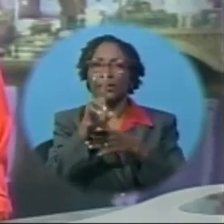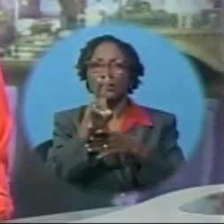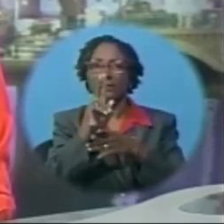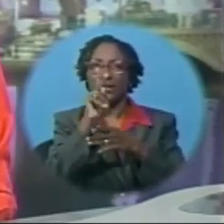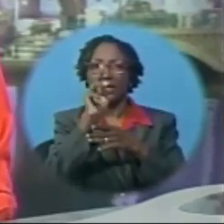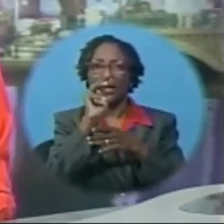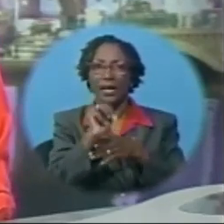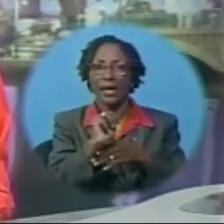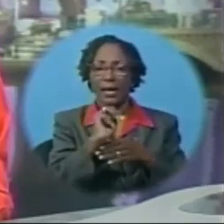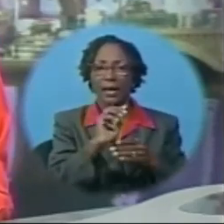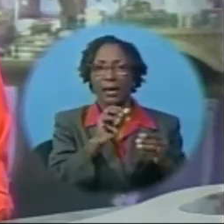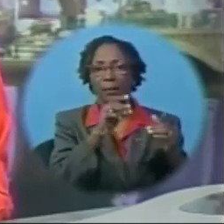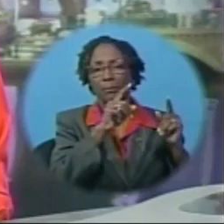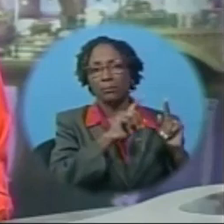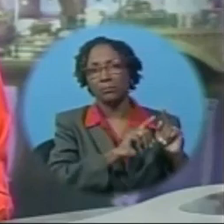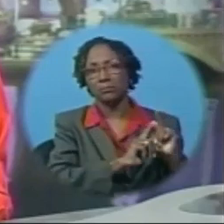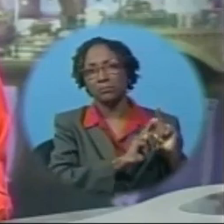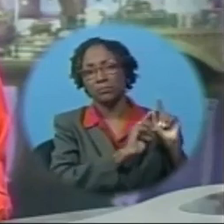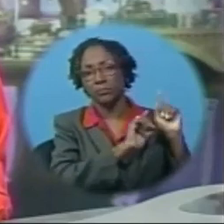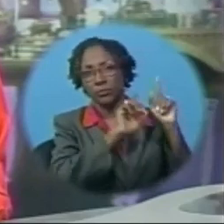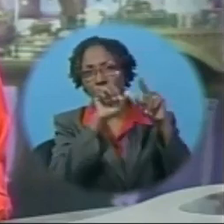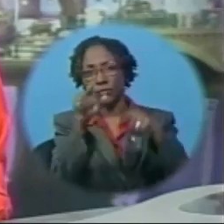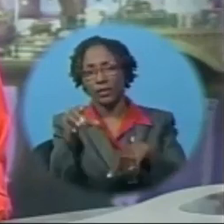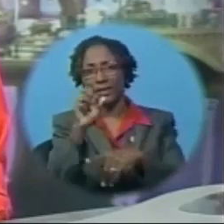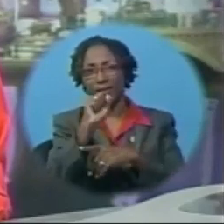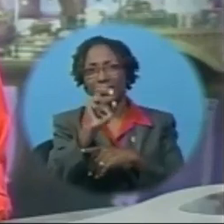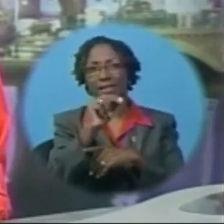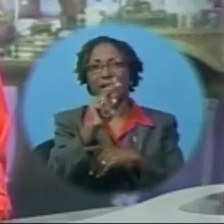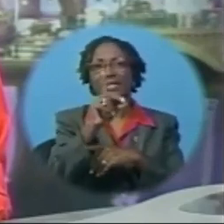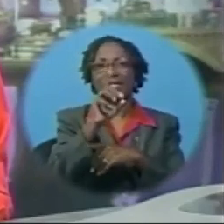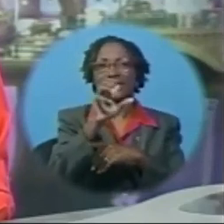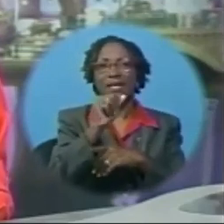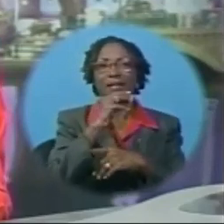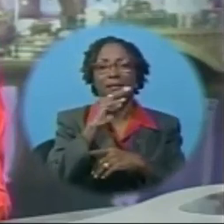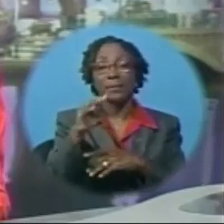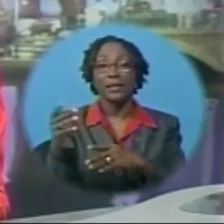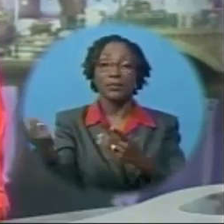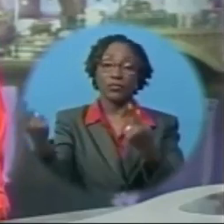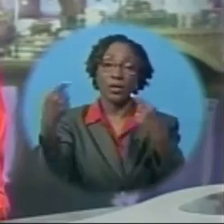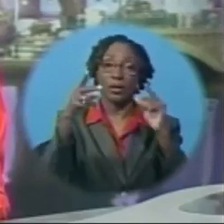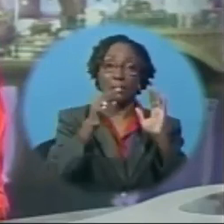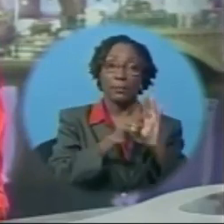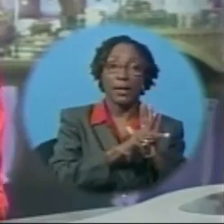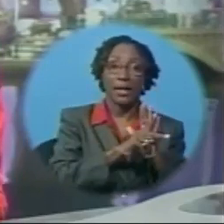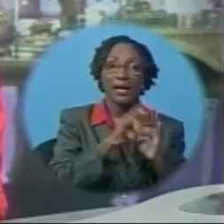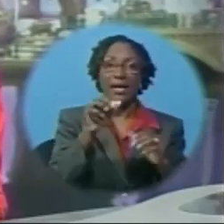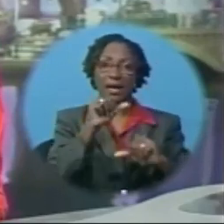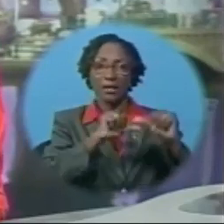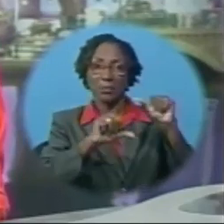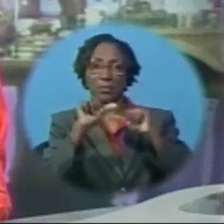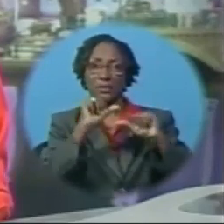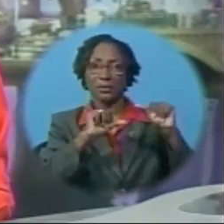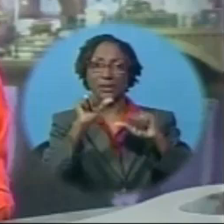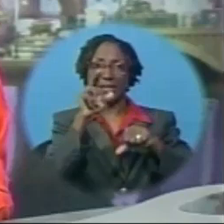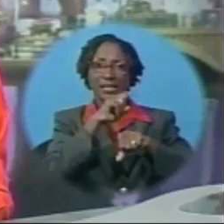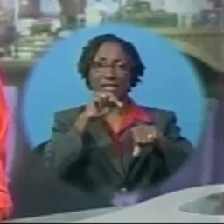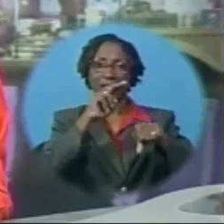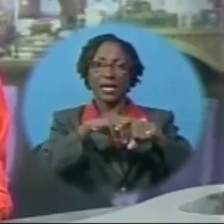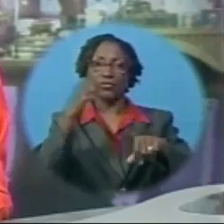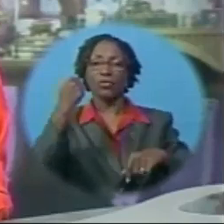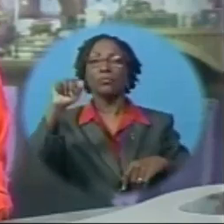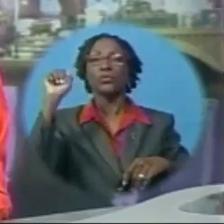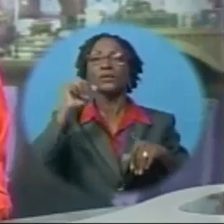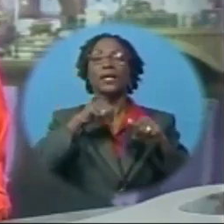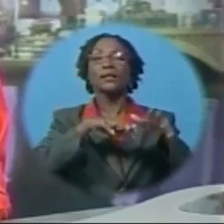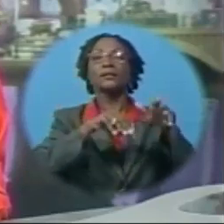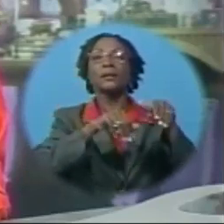back. Residents from Viewfort and other southern communities took part in the national protest march. The